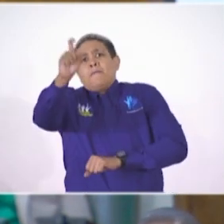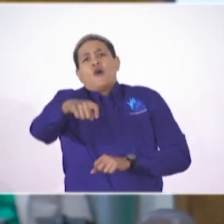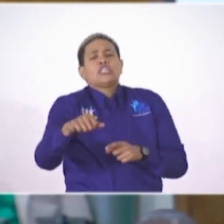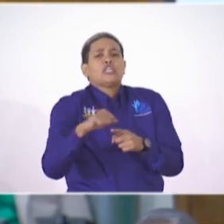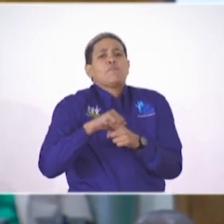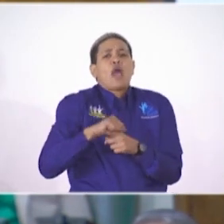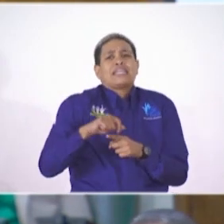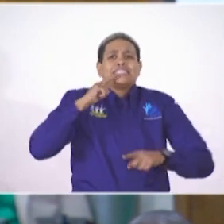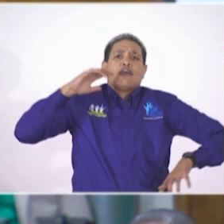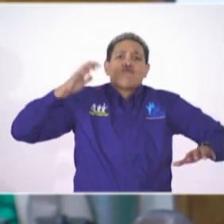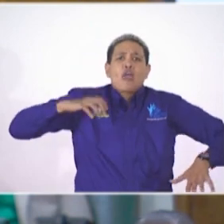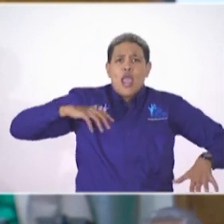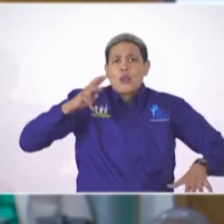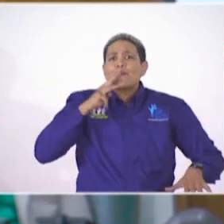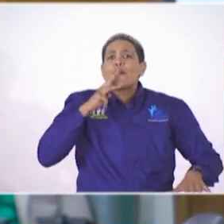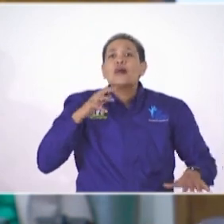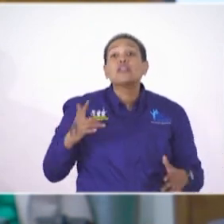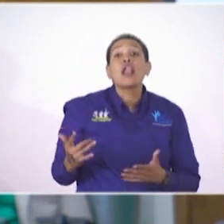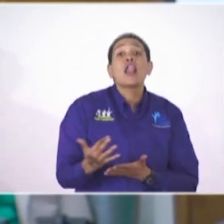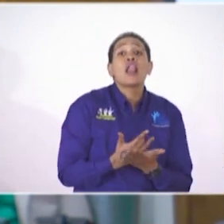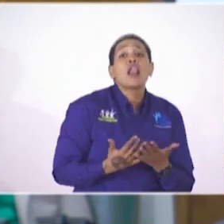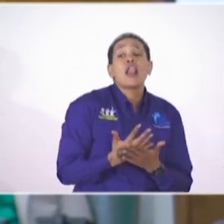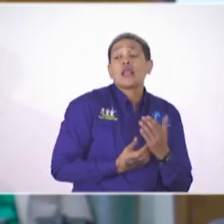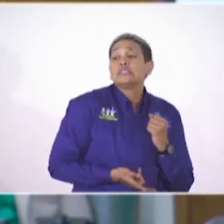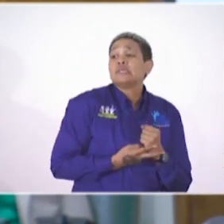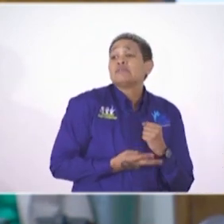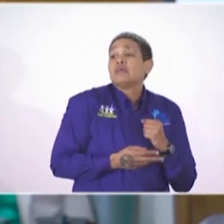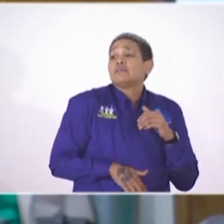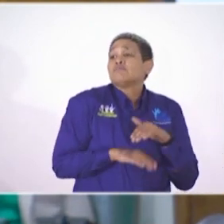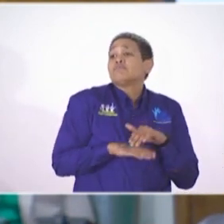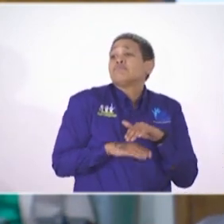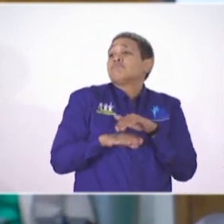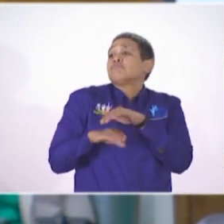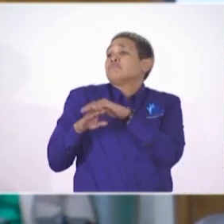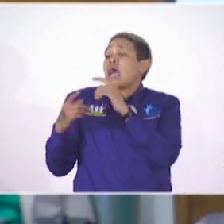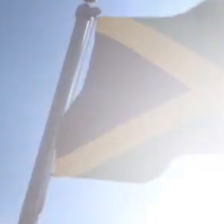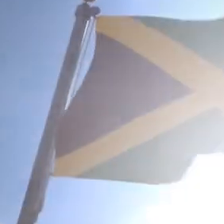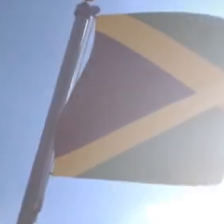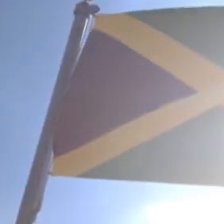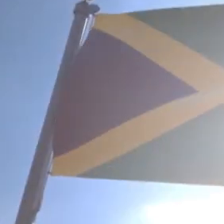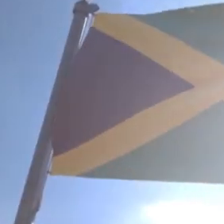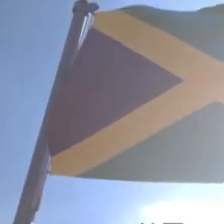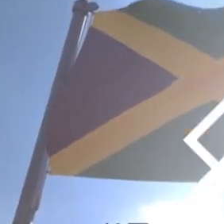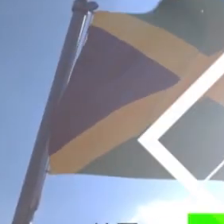the practice of rainwater harvesting in driving water resilience,